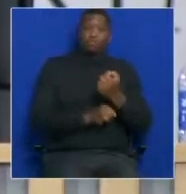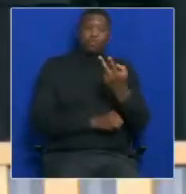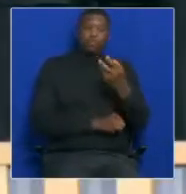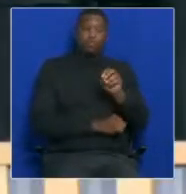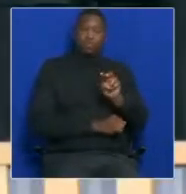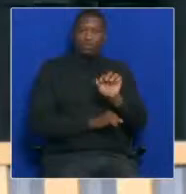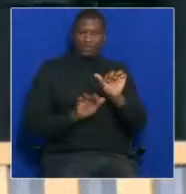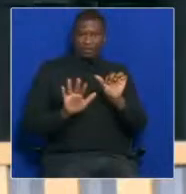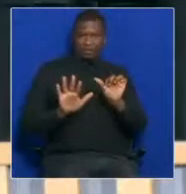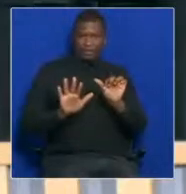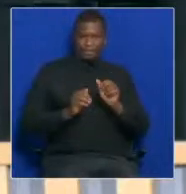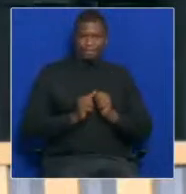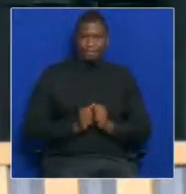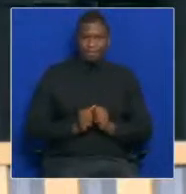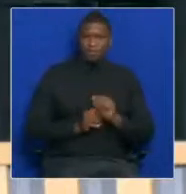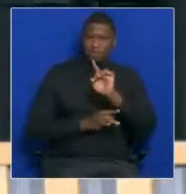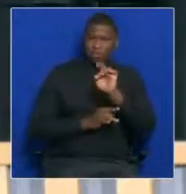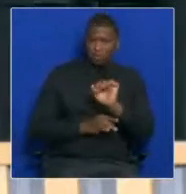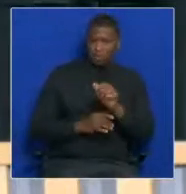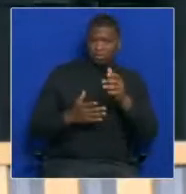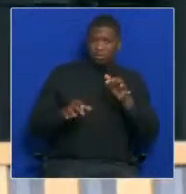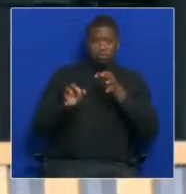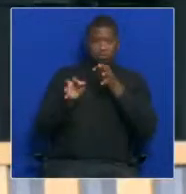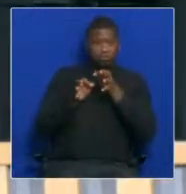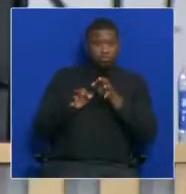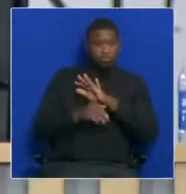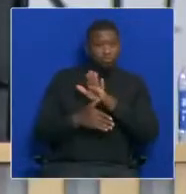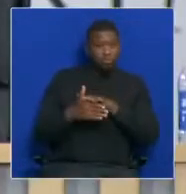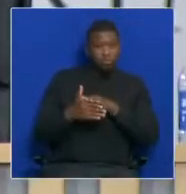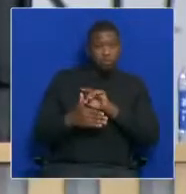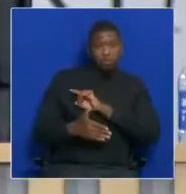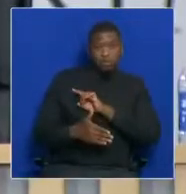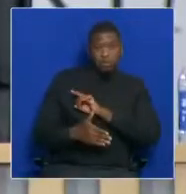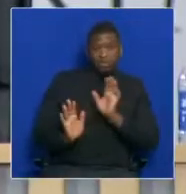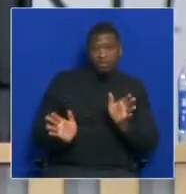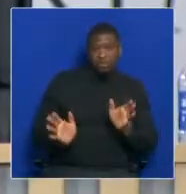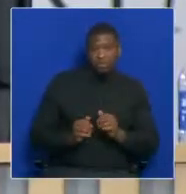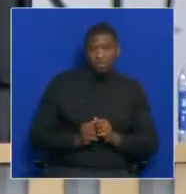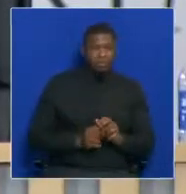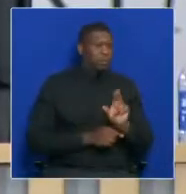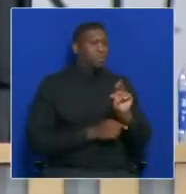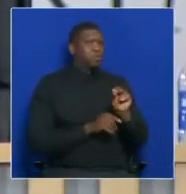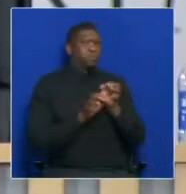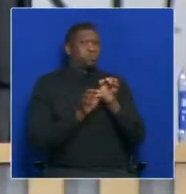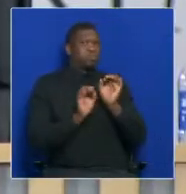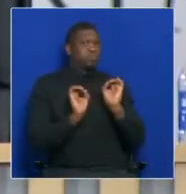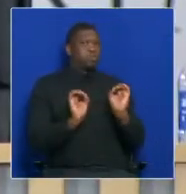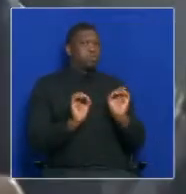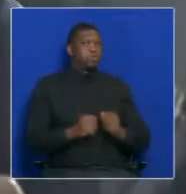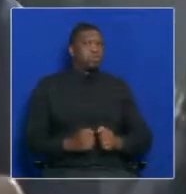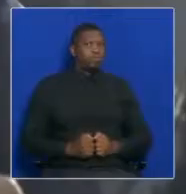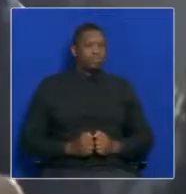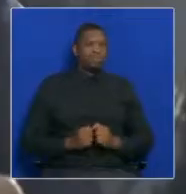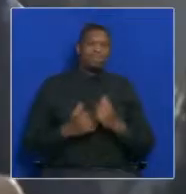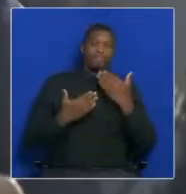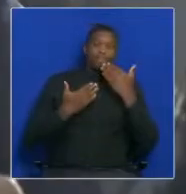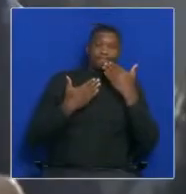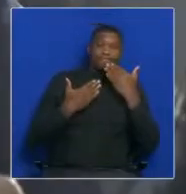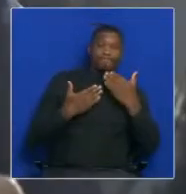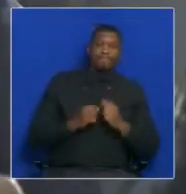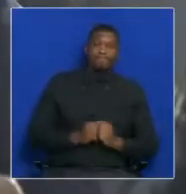And was an explanation given for that? No, there wasn't. Thank you.